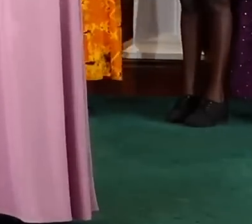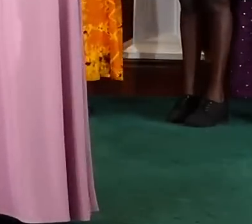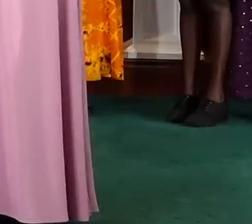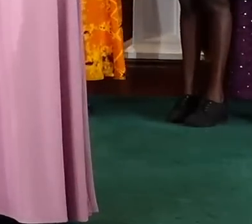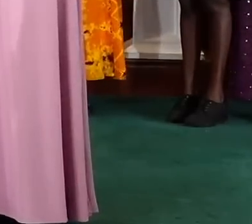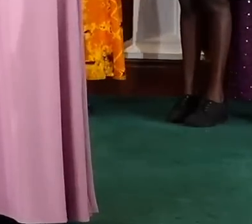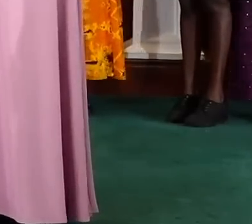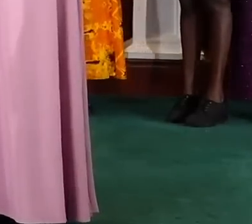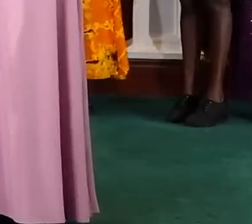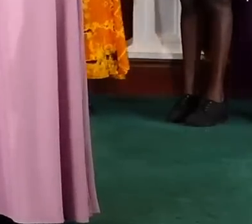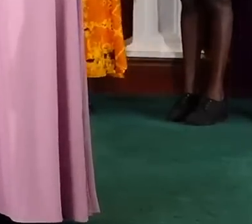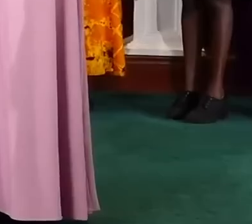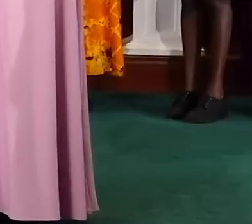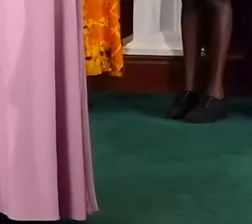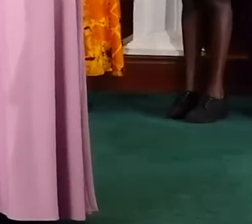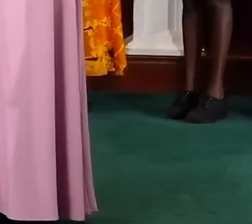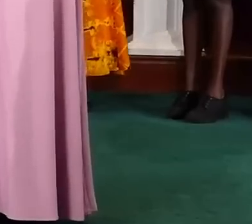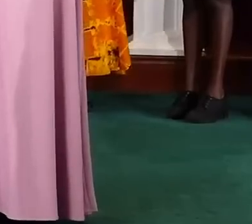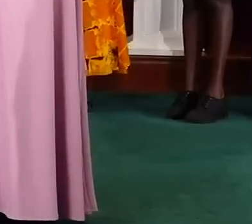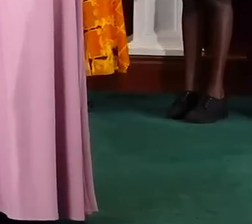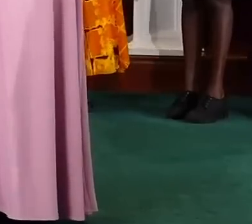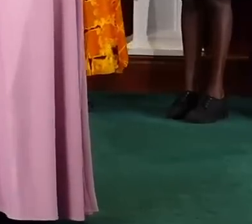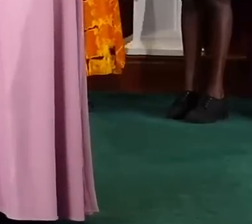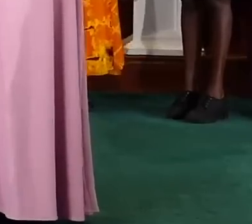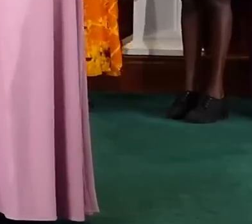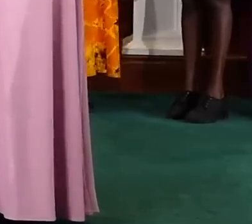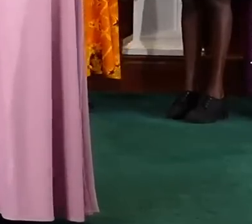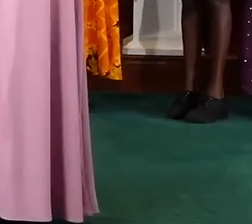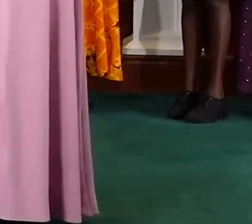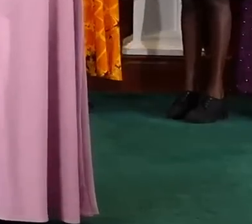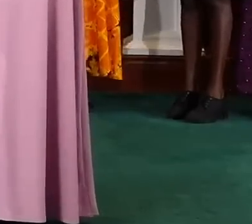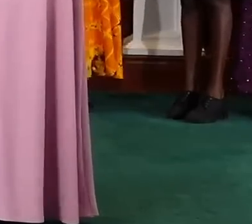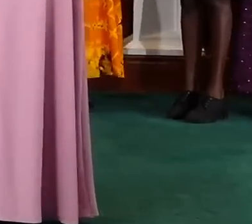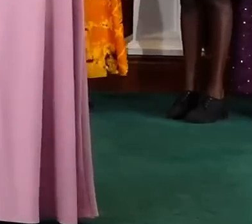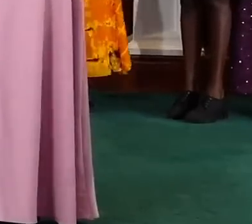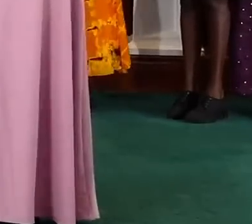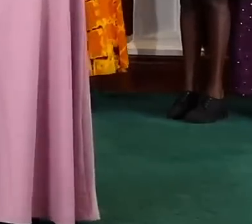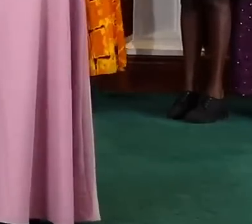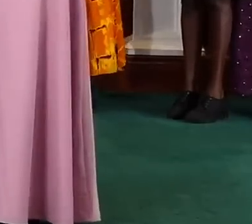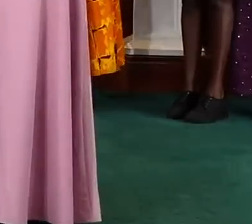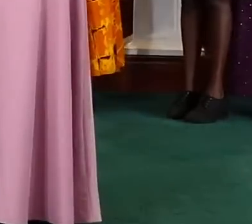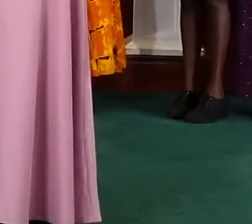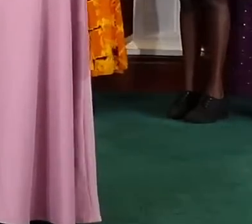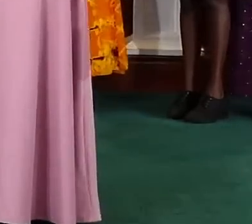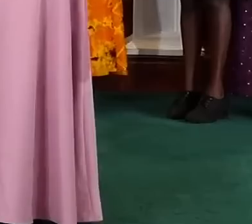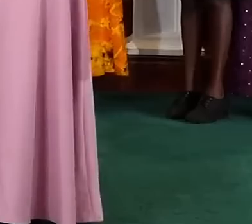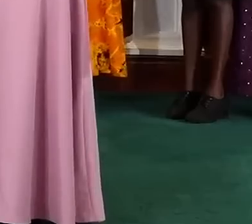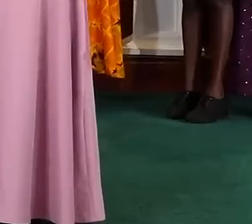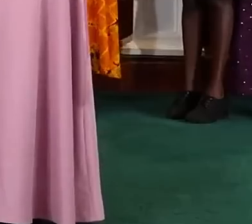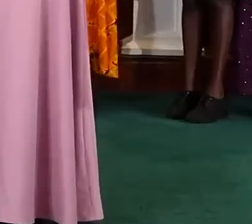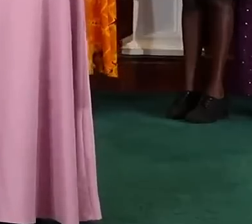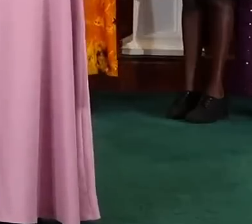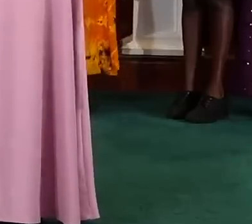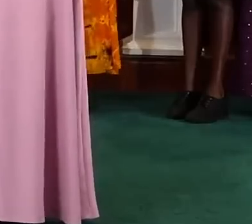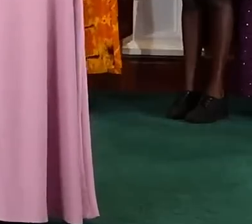One verse away. One verse away. One verse away. One